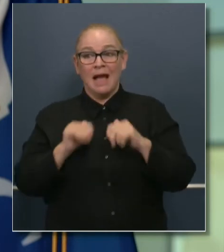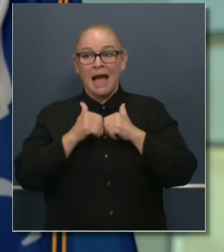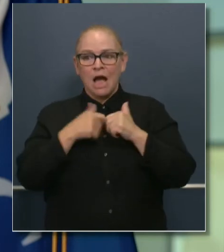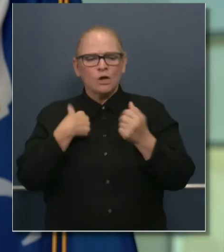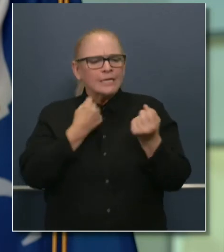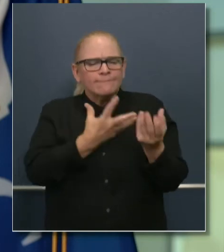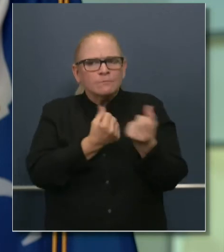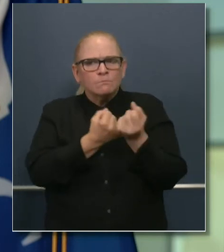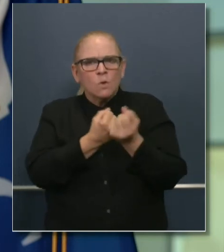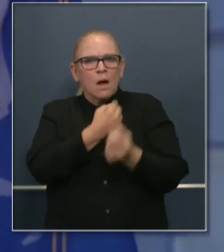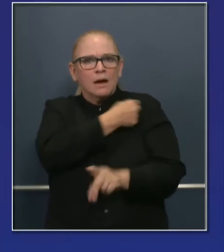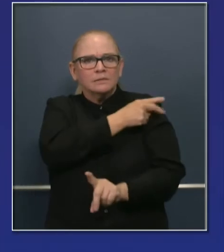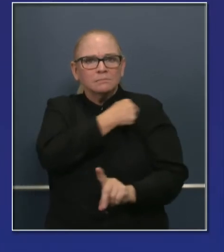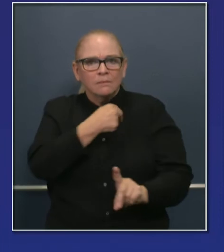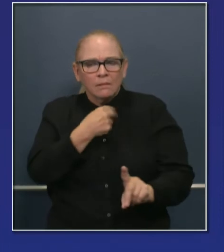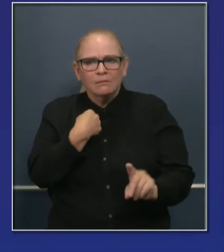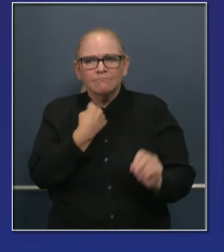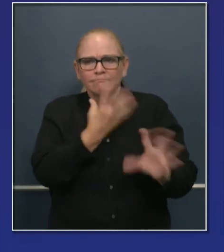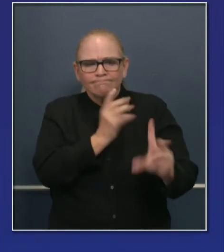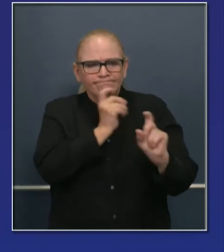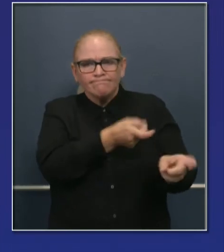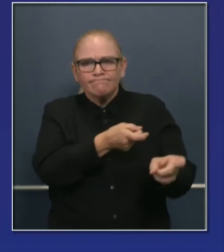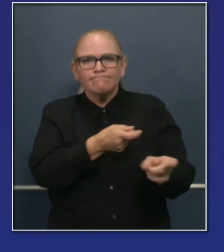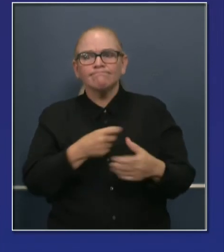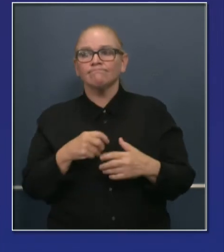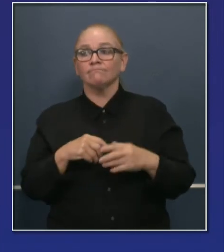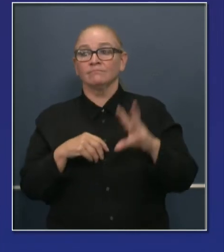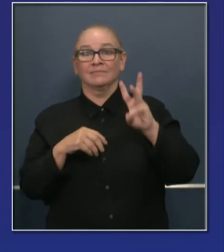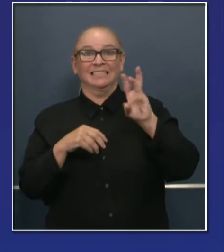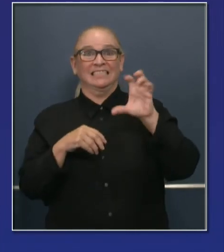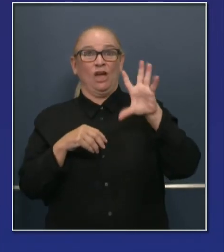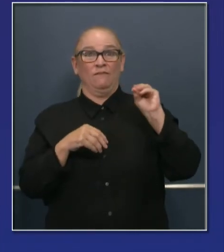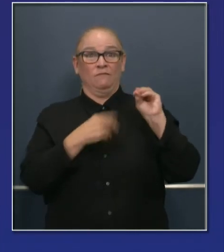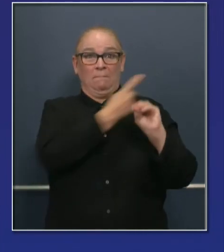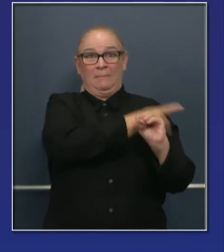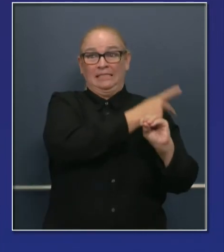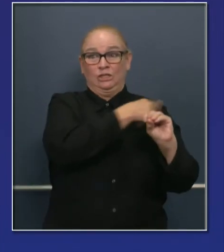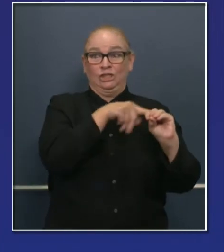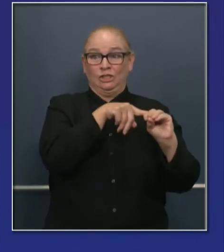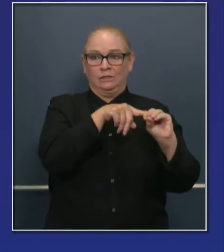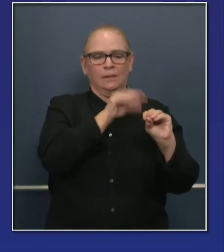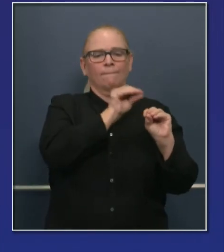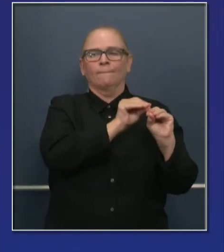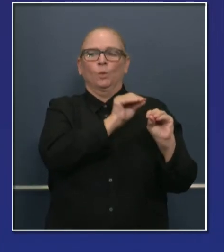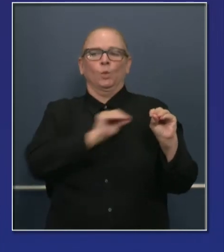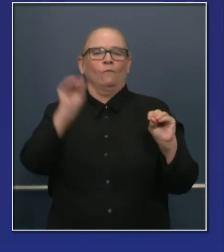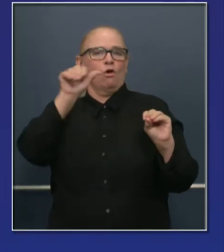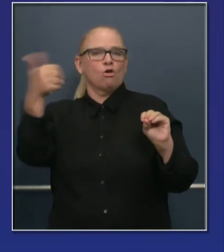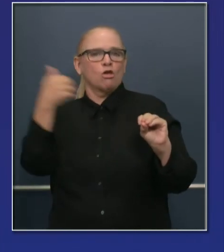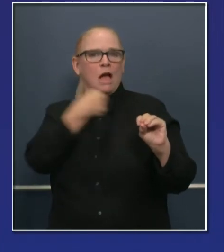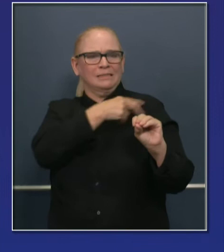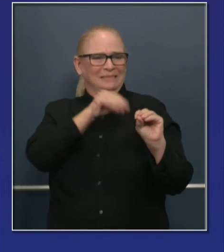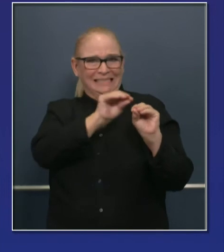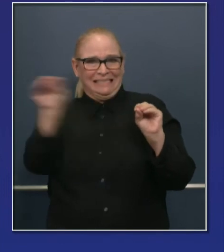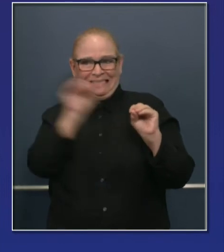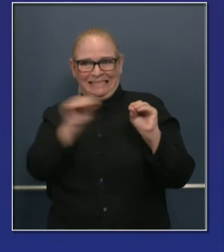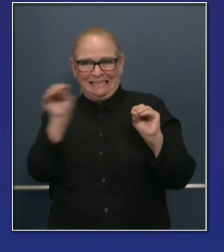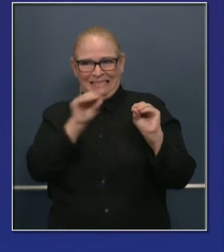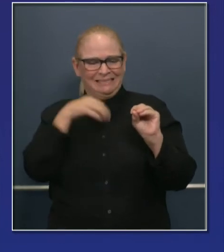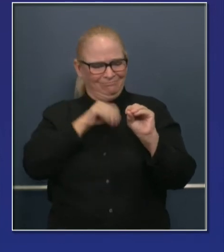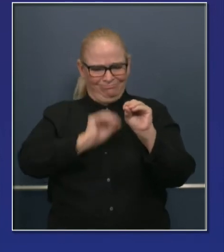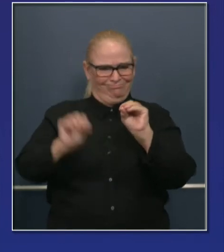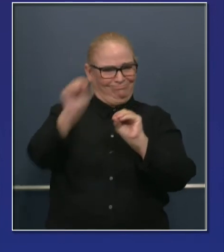system. Over 650 patients were moved out of Imperial County hospitals into surrounding and